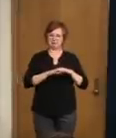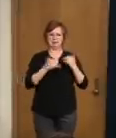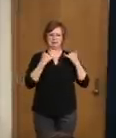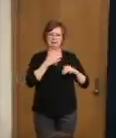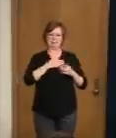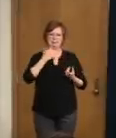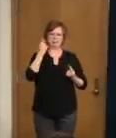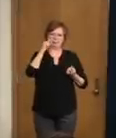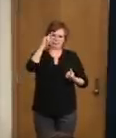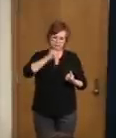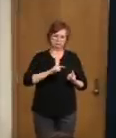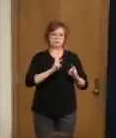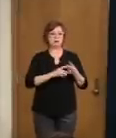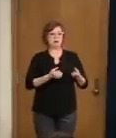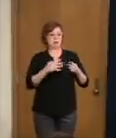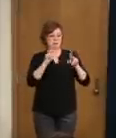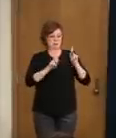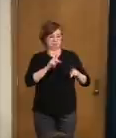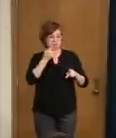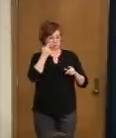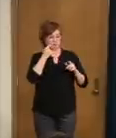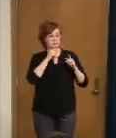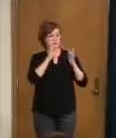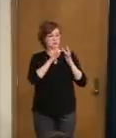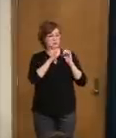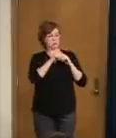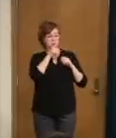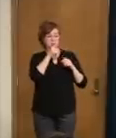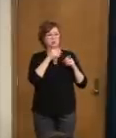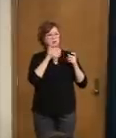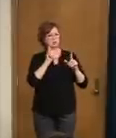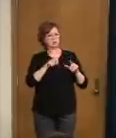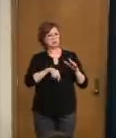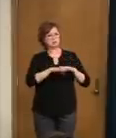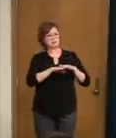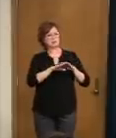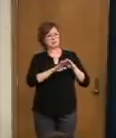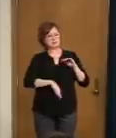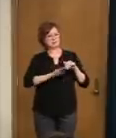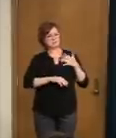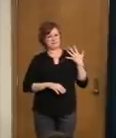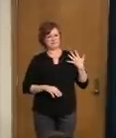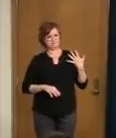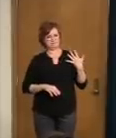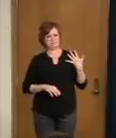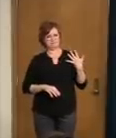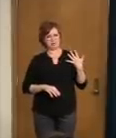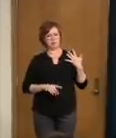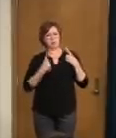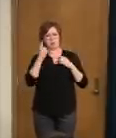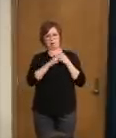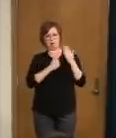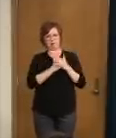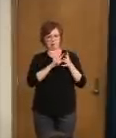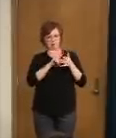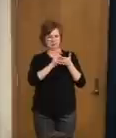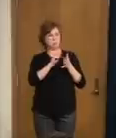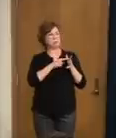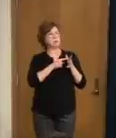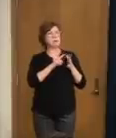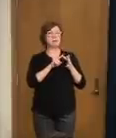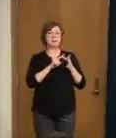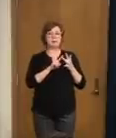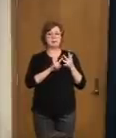hard, but I think we just need to try that a little bit harder as we did in December. Be very thoughtful about where we go, what we do. Are we using